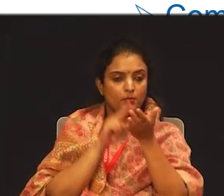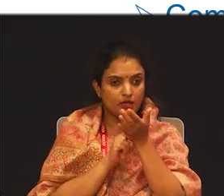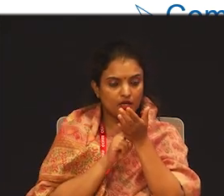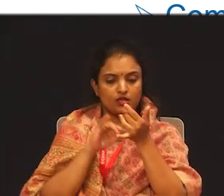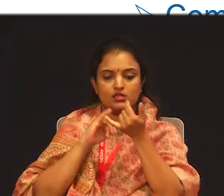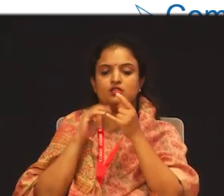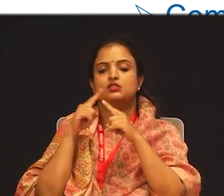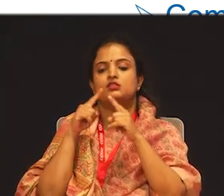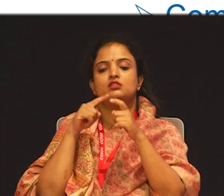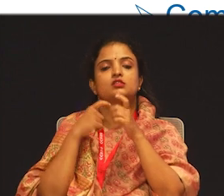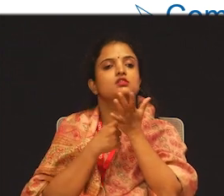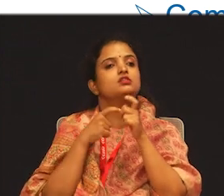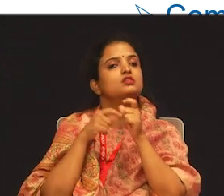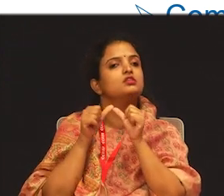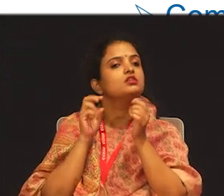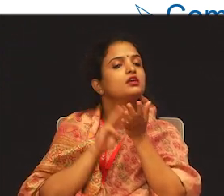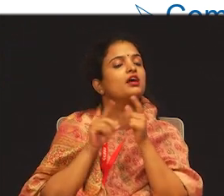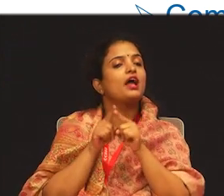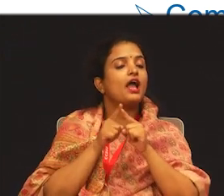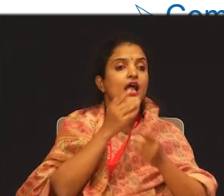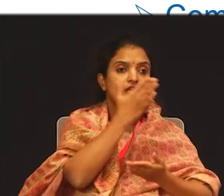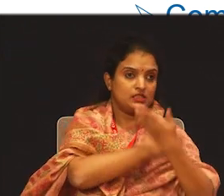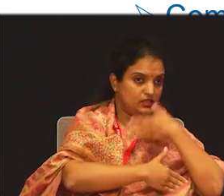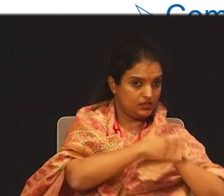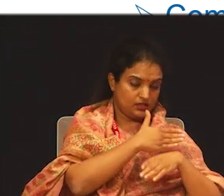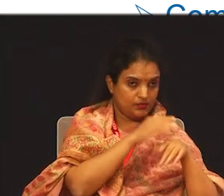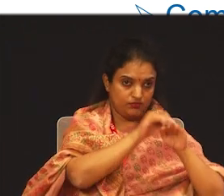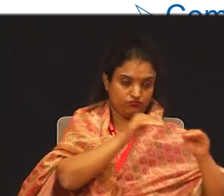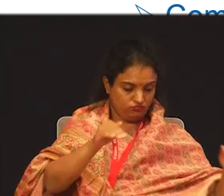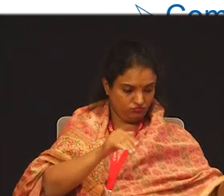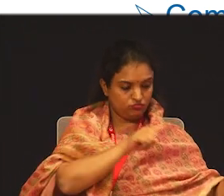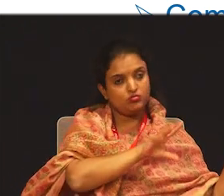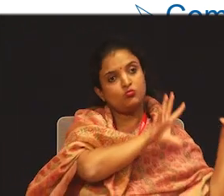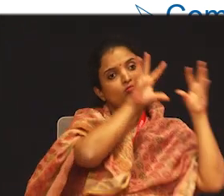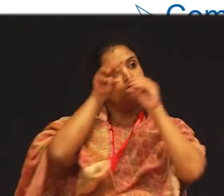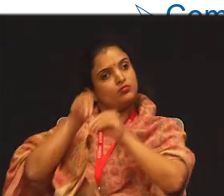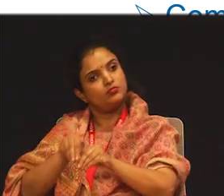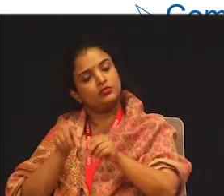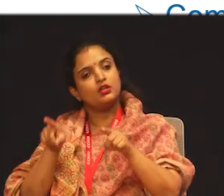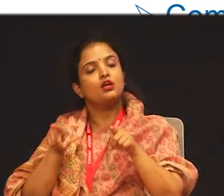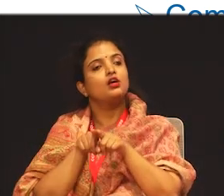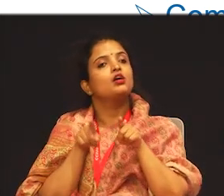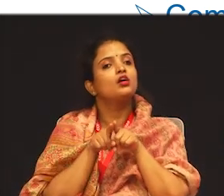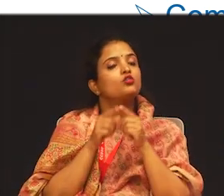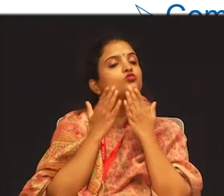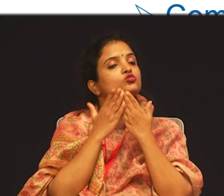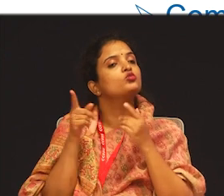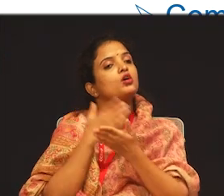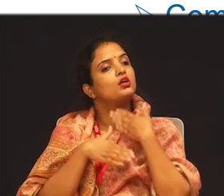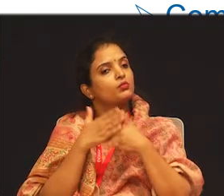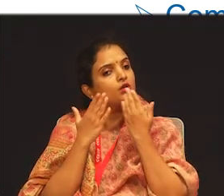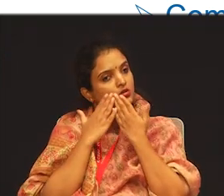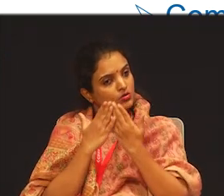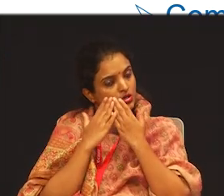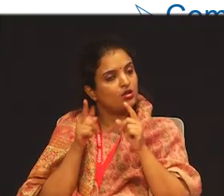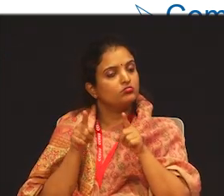with disabilities studying in special schools are being prepared there,